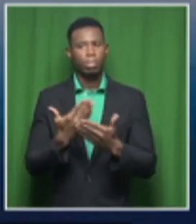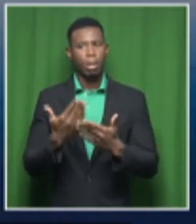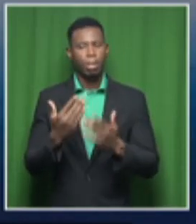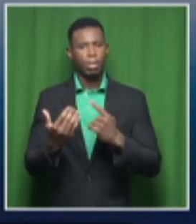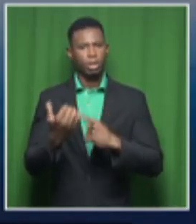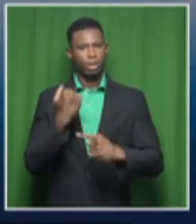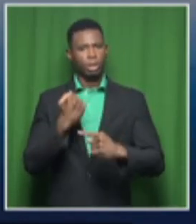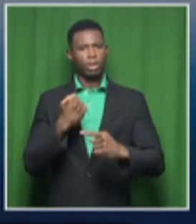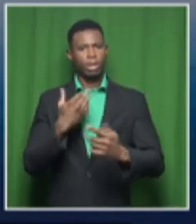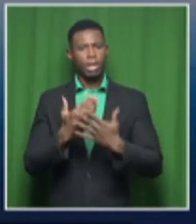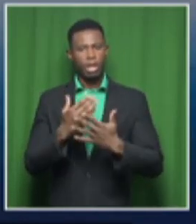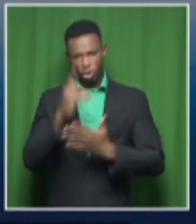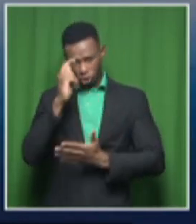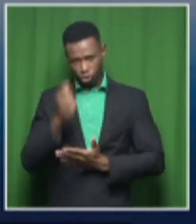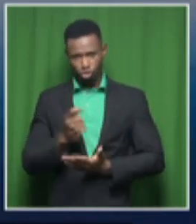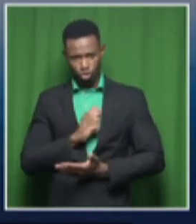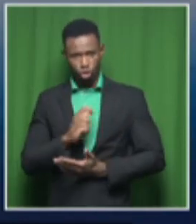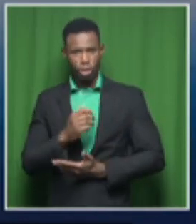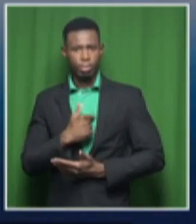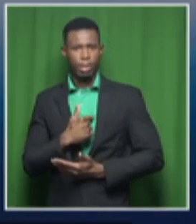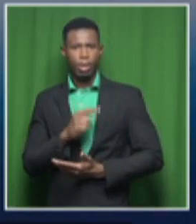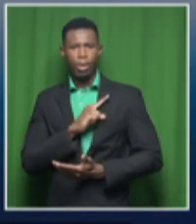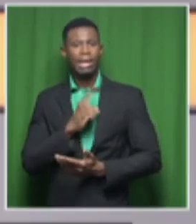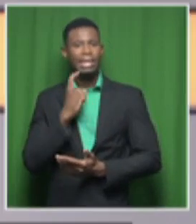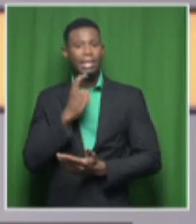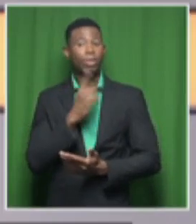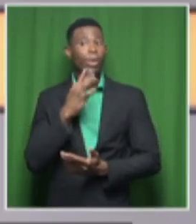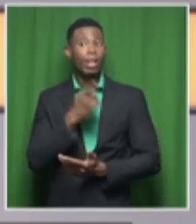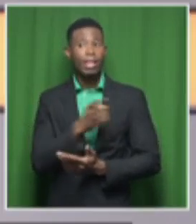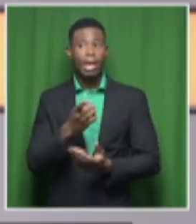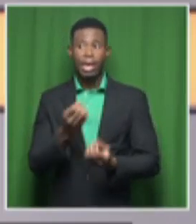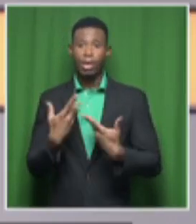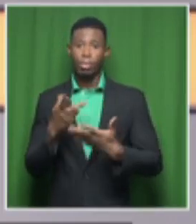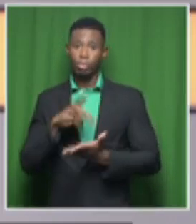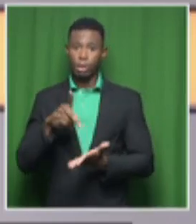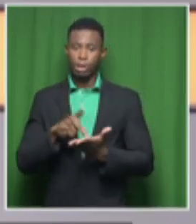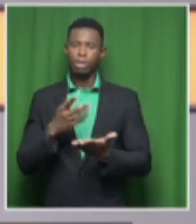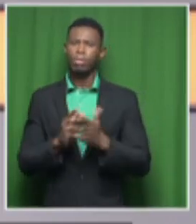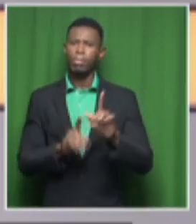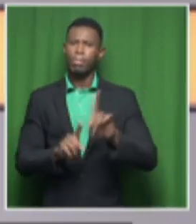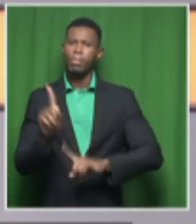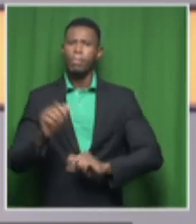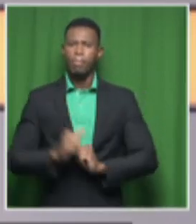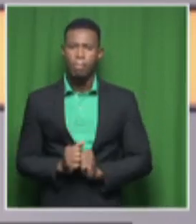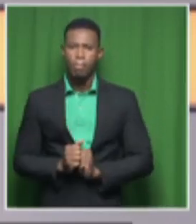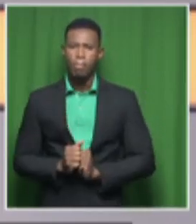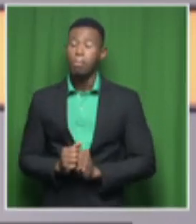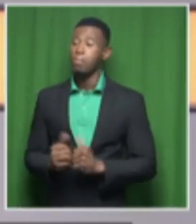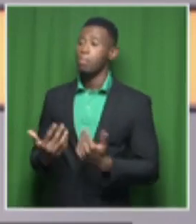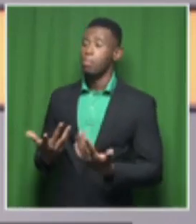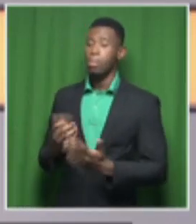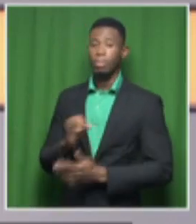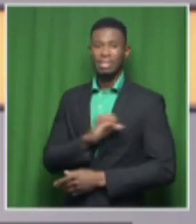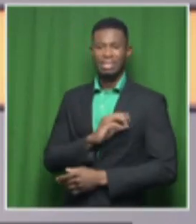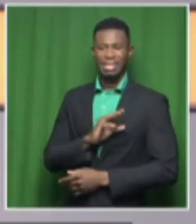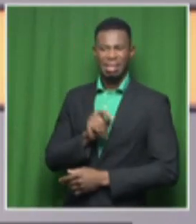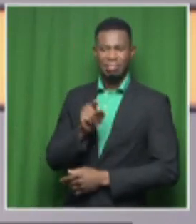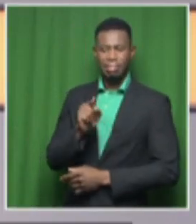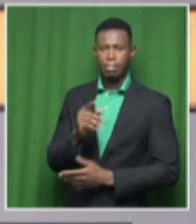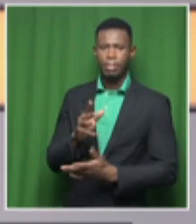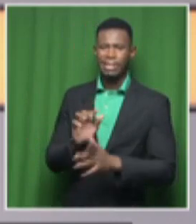we give you a position, you're going to do better in it. That is one of the mistakes. And how do you define success for an employee? Is it different for